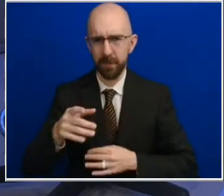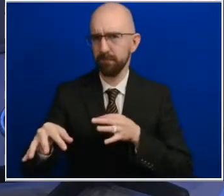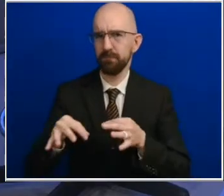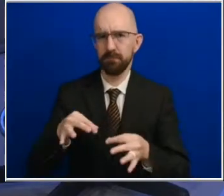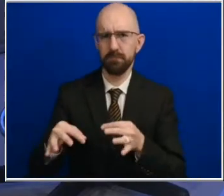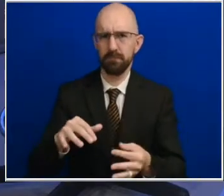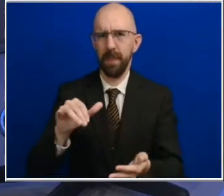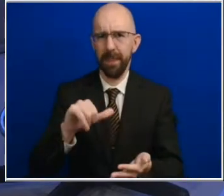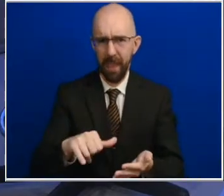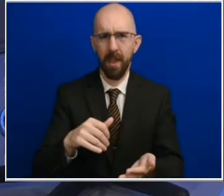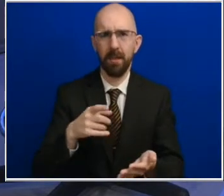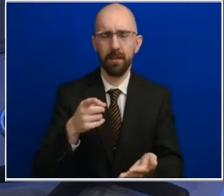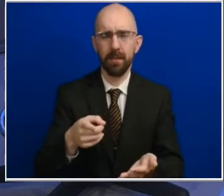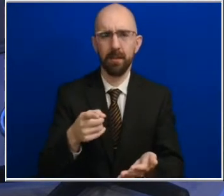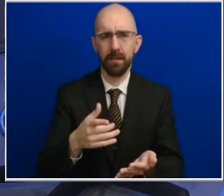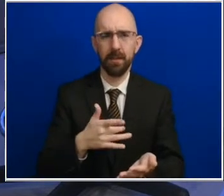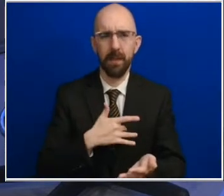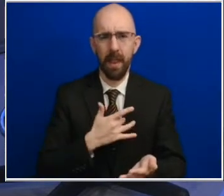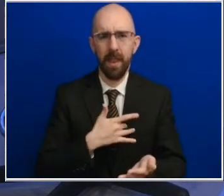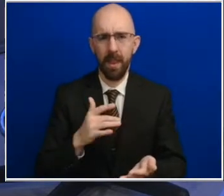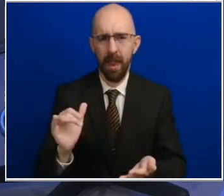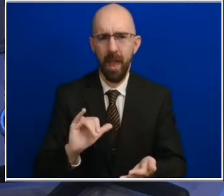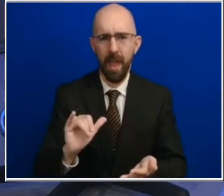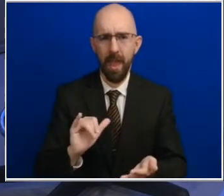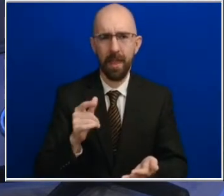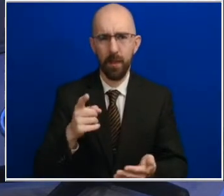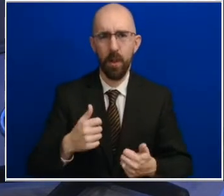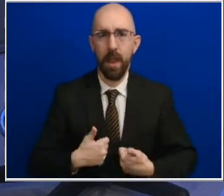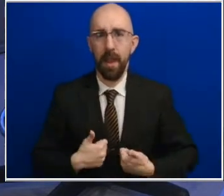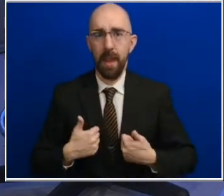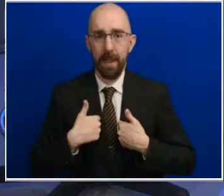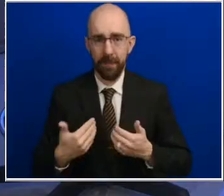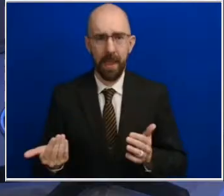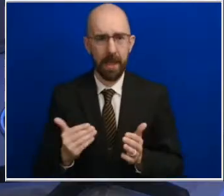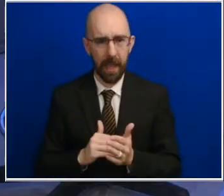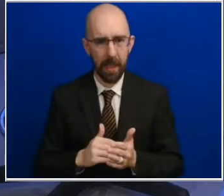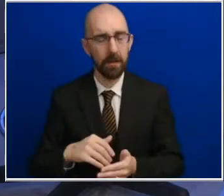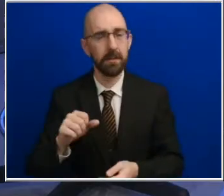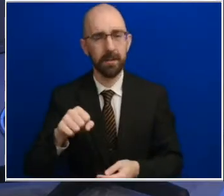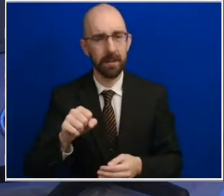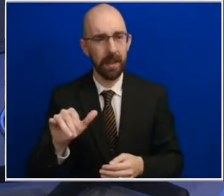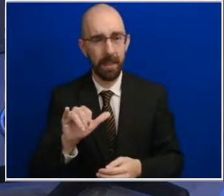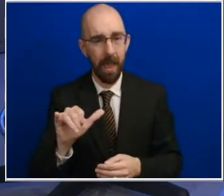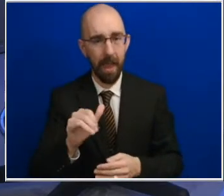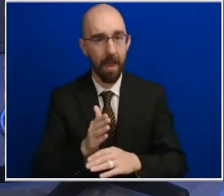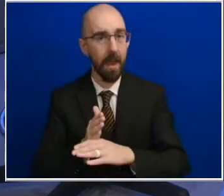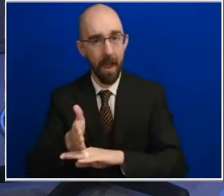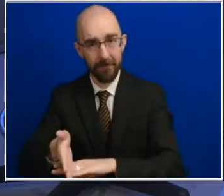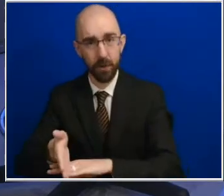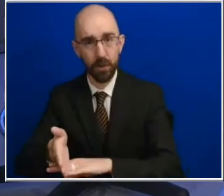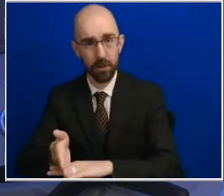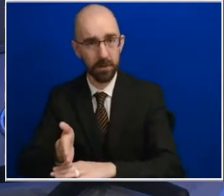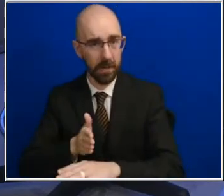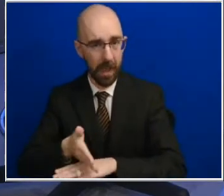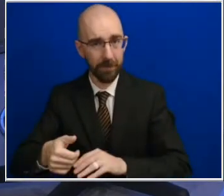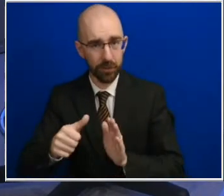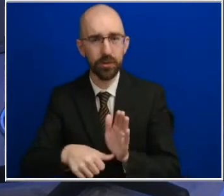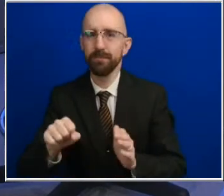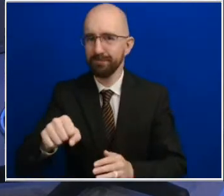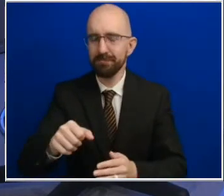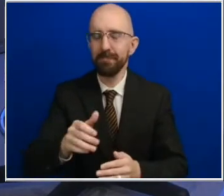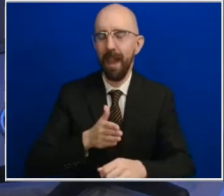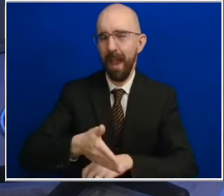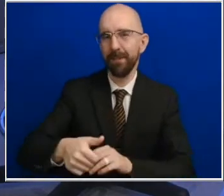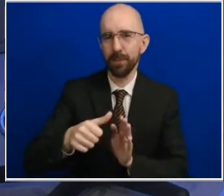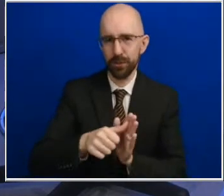is you felt like you were living again? Yeah, you mean like after After the surgery? After you had surgery and you felt